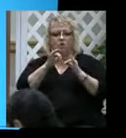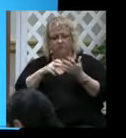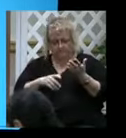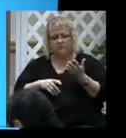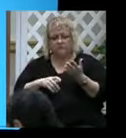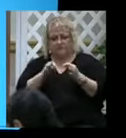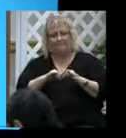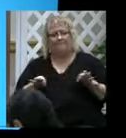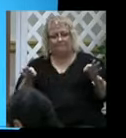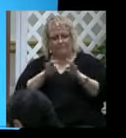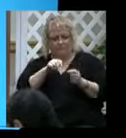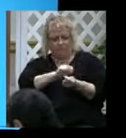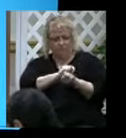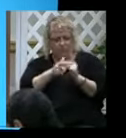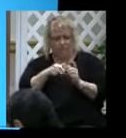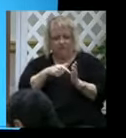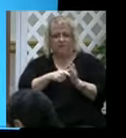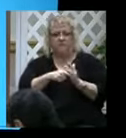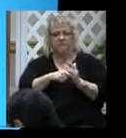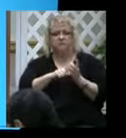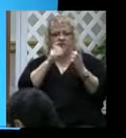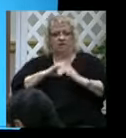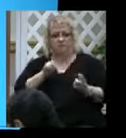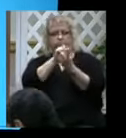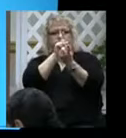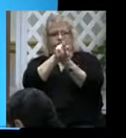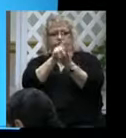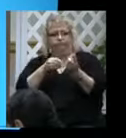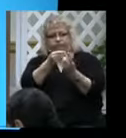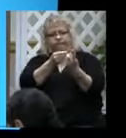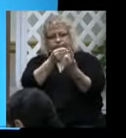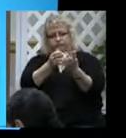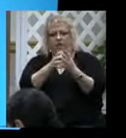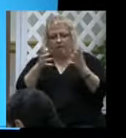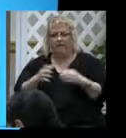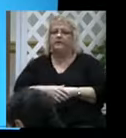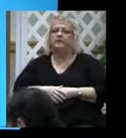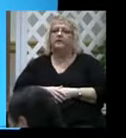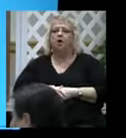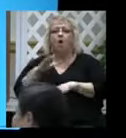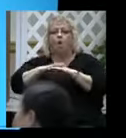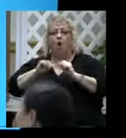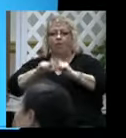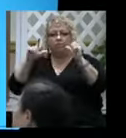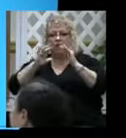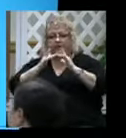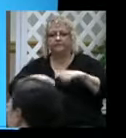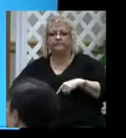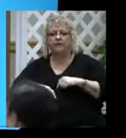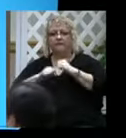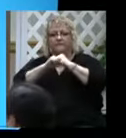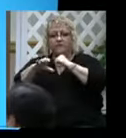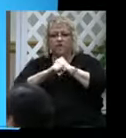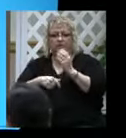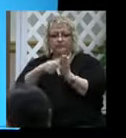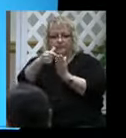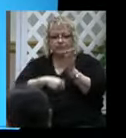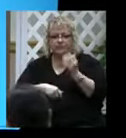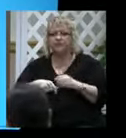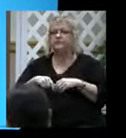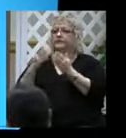pretty quickly to get translated, because that's going to touch a lot of people. Some of the examples I have here are forms, flyers, your informational brochures. If you